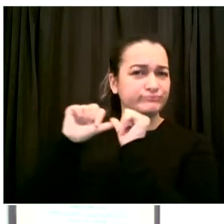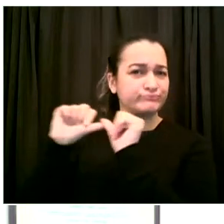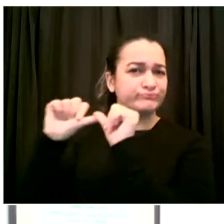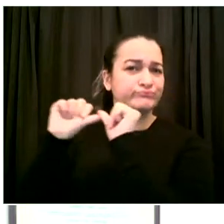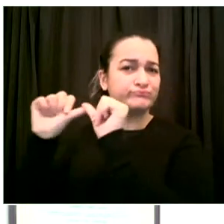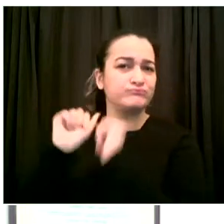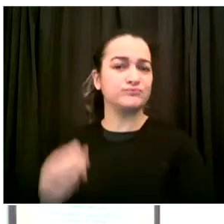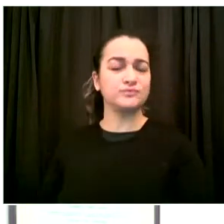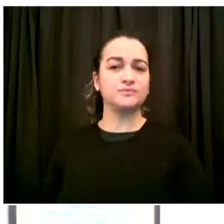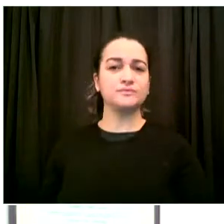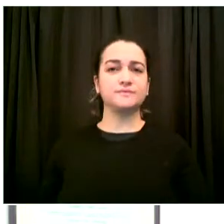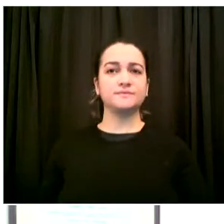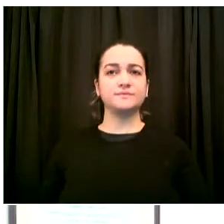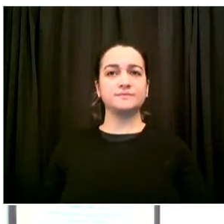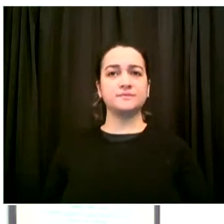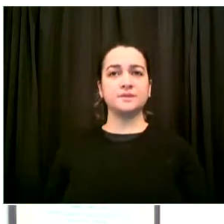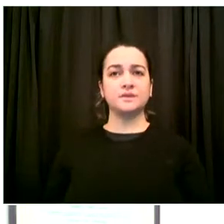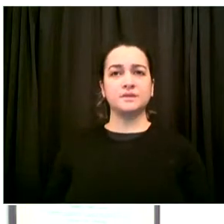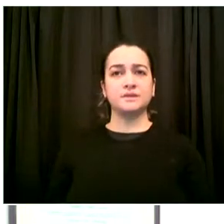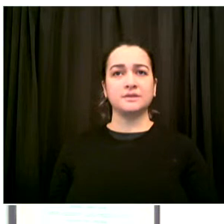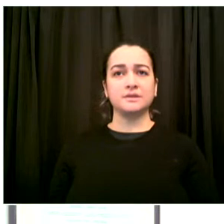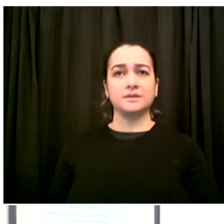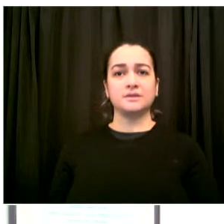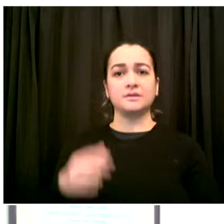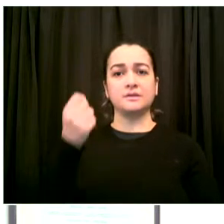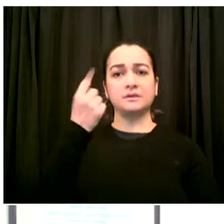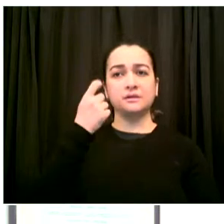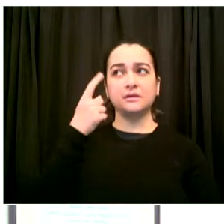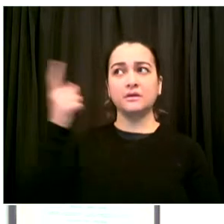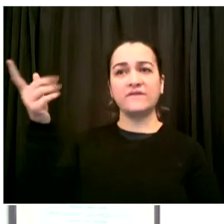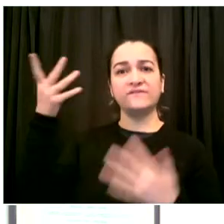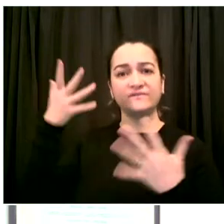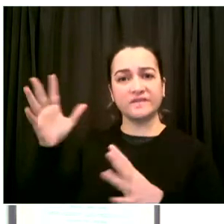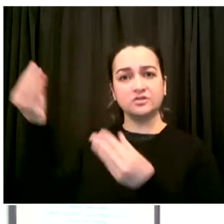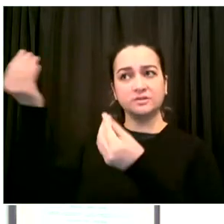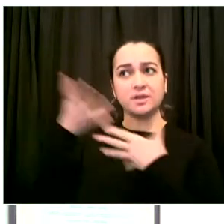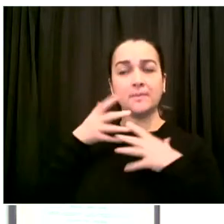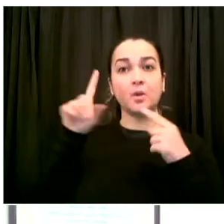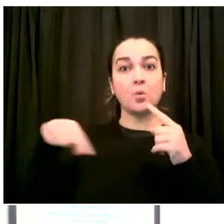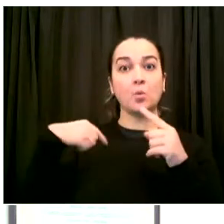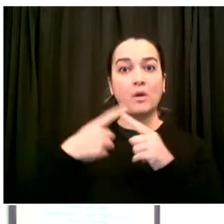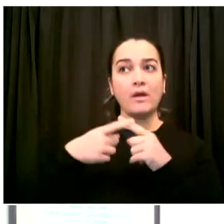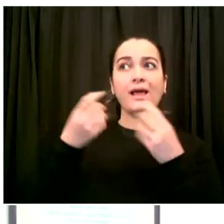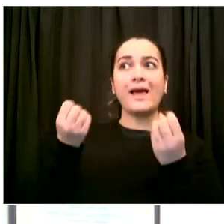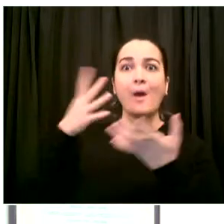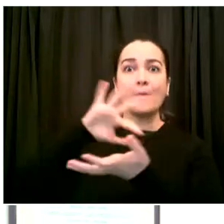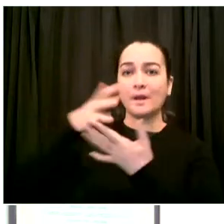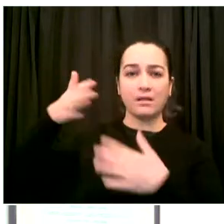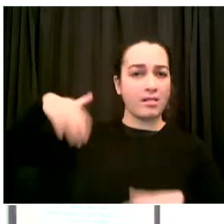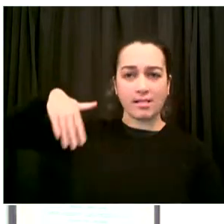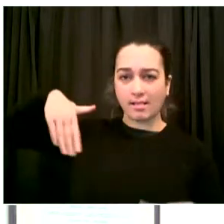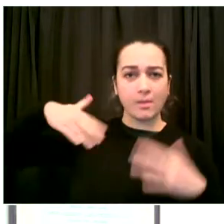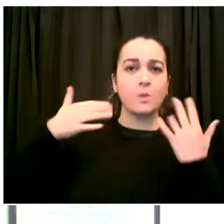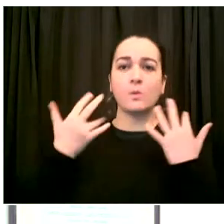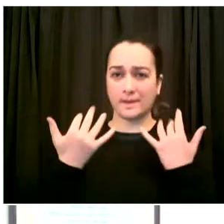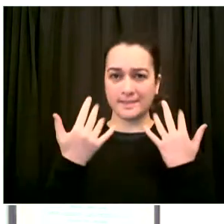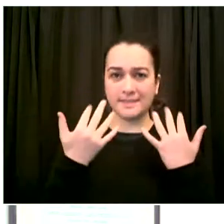with deliveries as they have been scheduled. With respect to the numbers, we're expecting